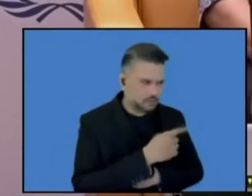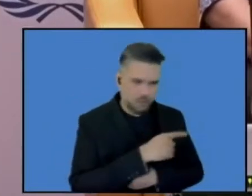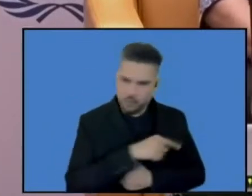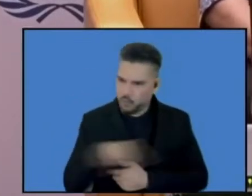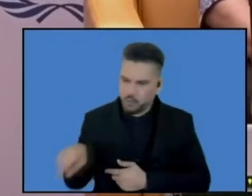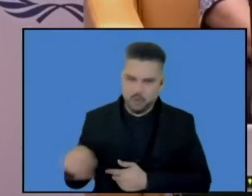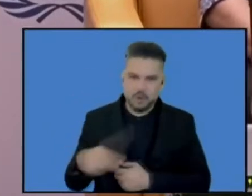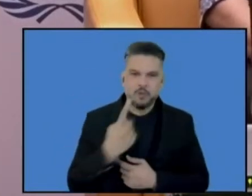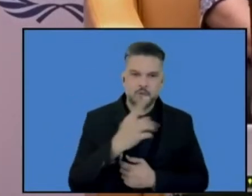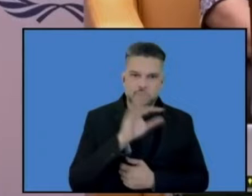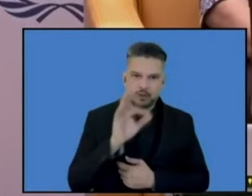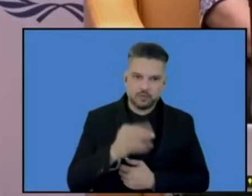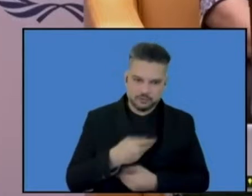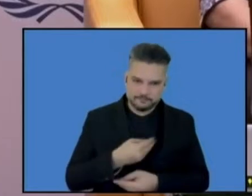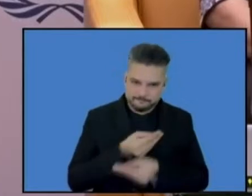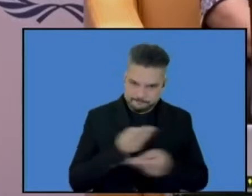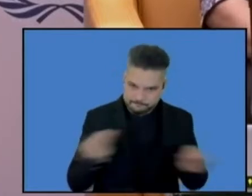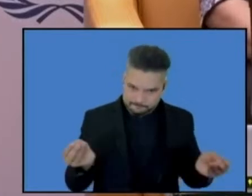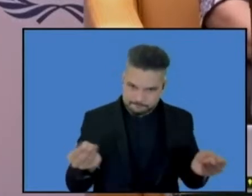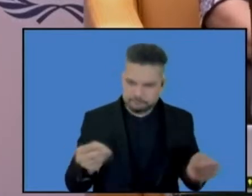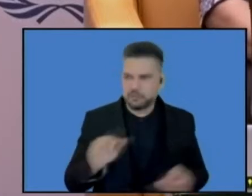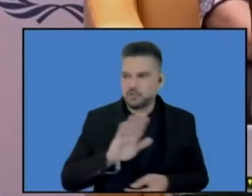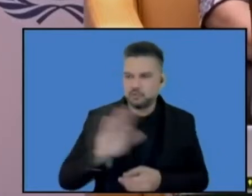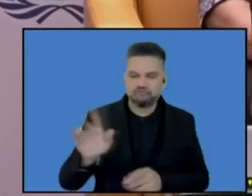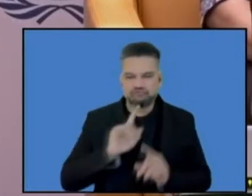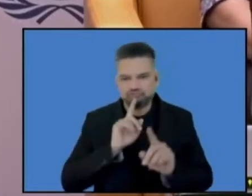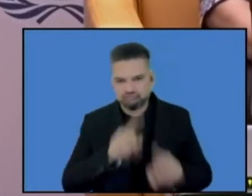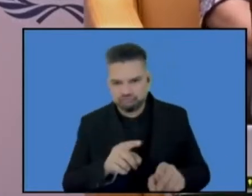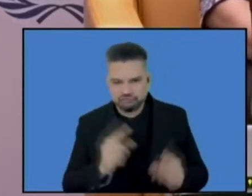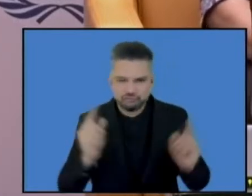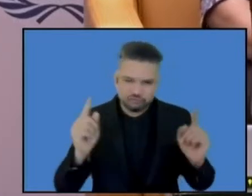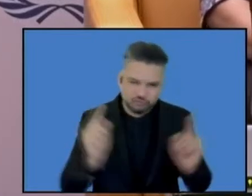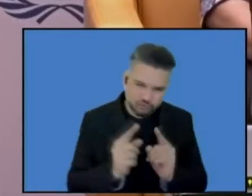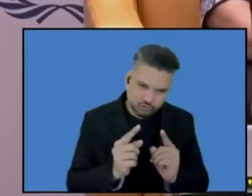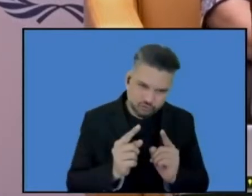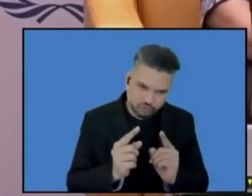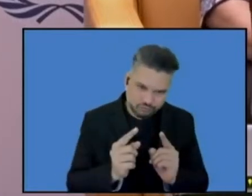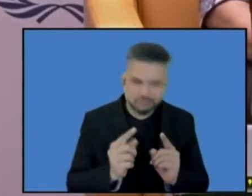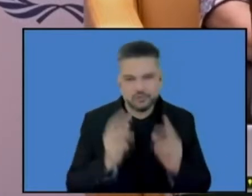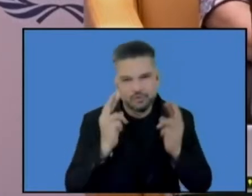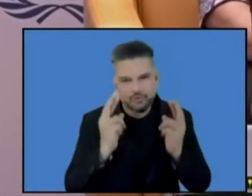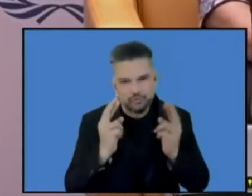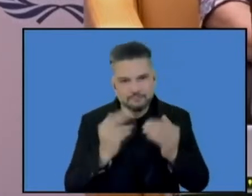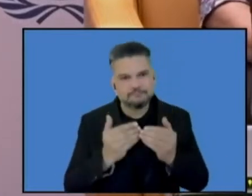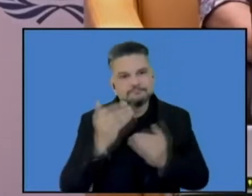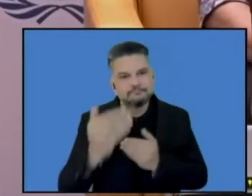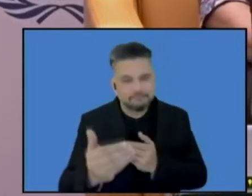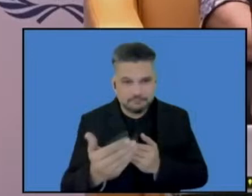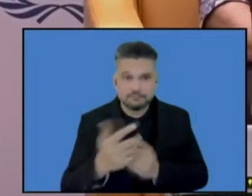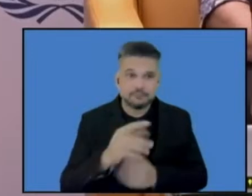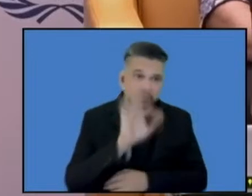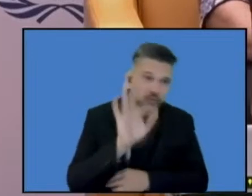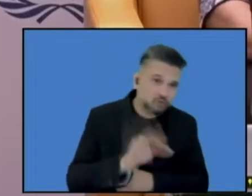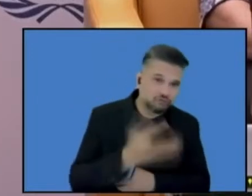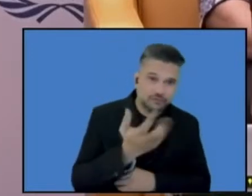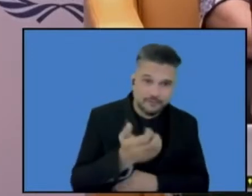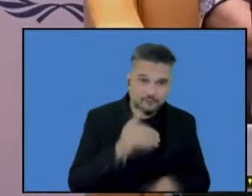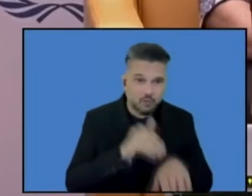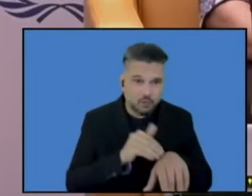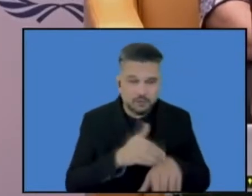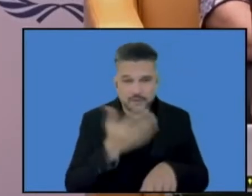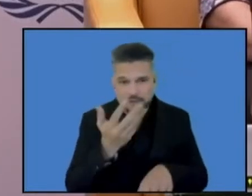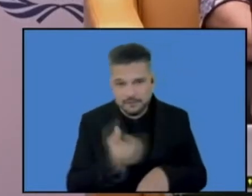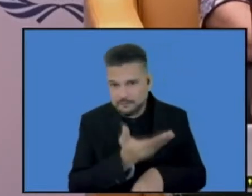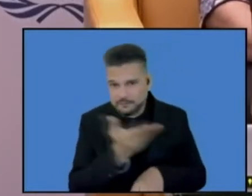keep our responses relatively brief to be able to open up the floor for any immediate questions or comments from member